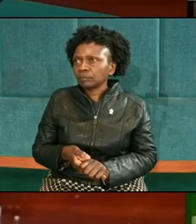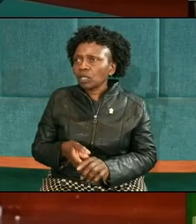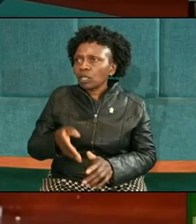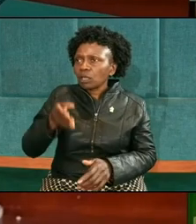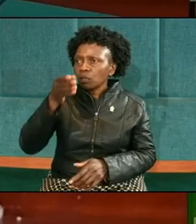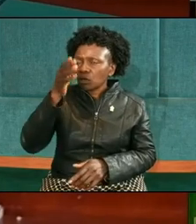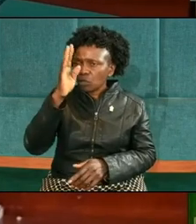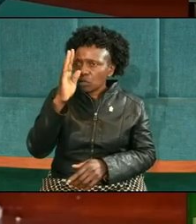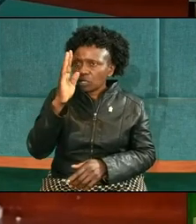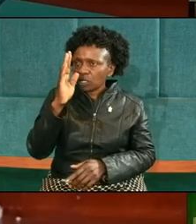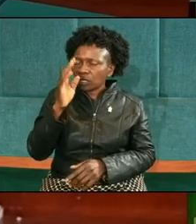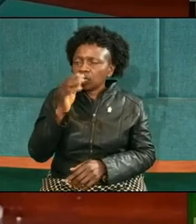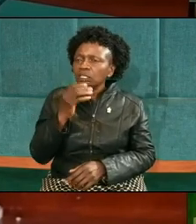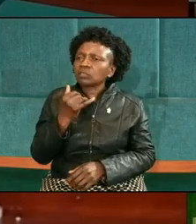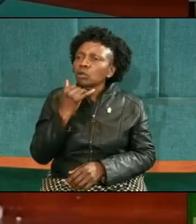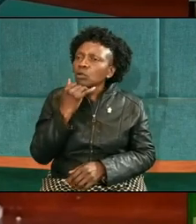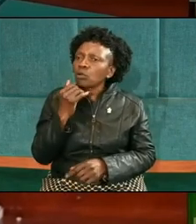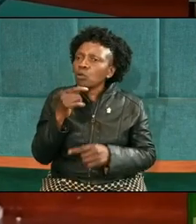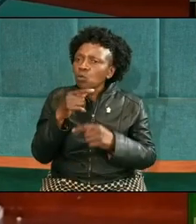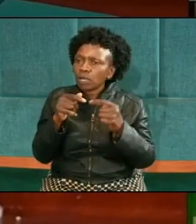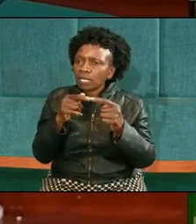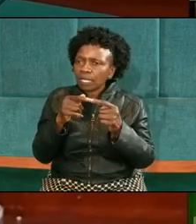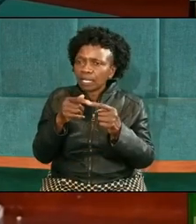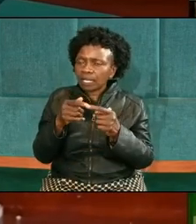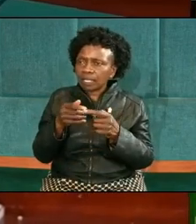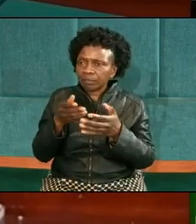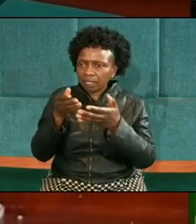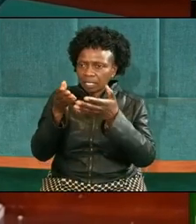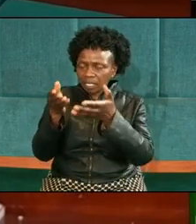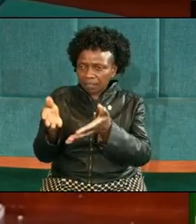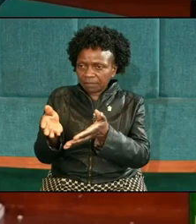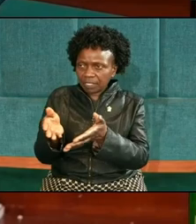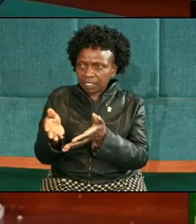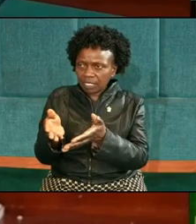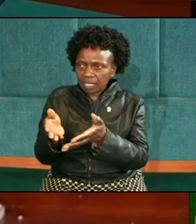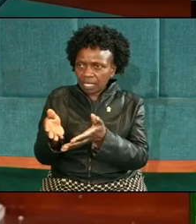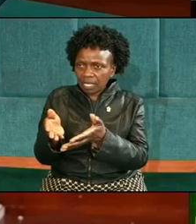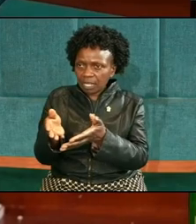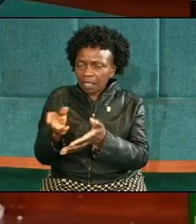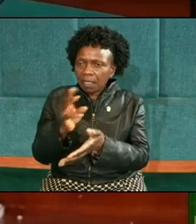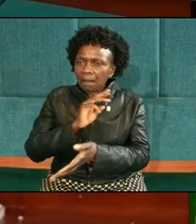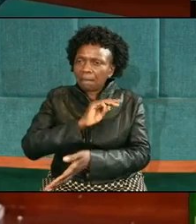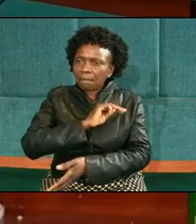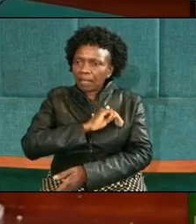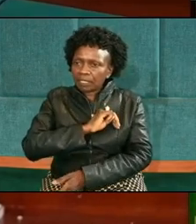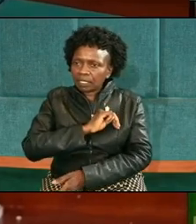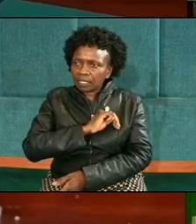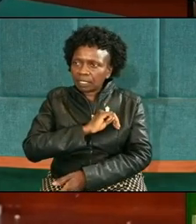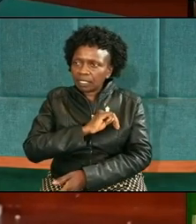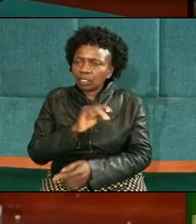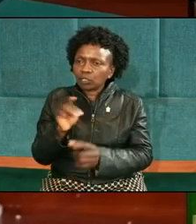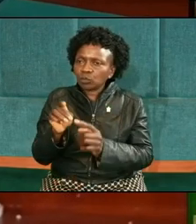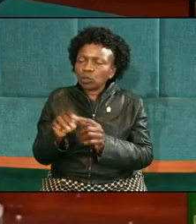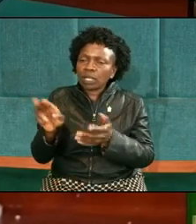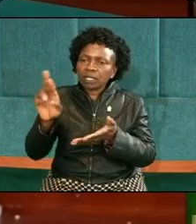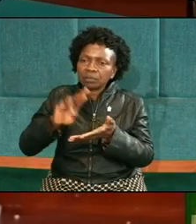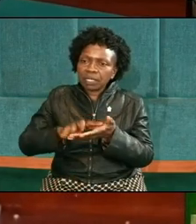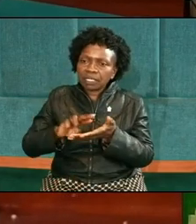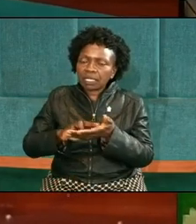God is wrong when he extends mercy to a repentant